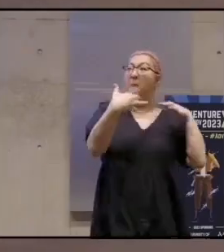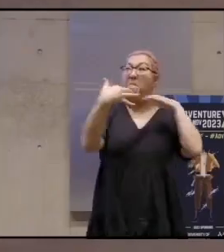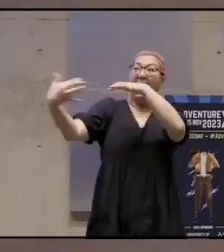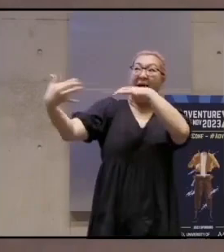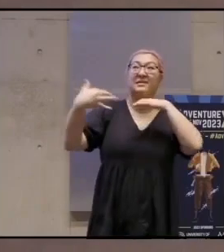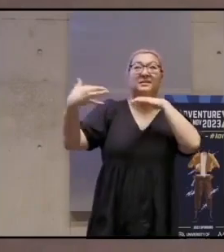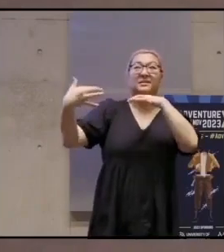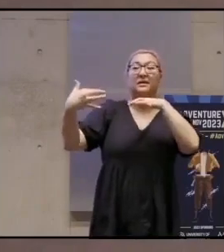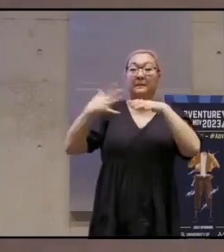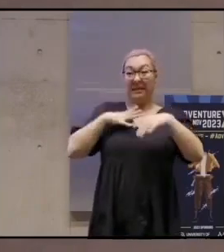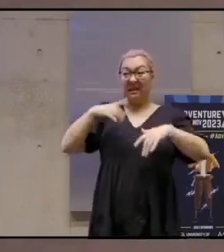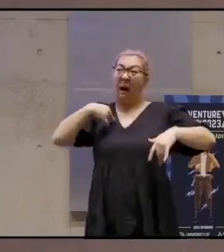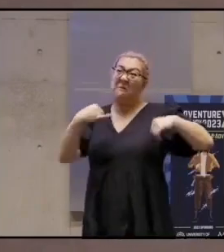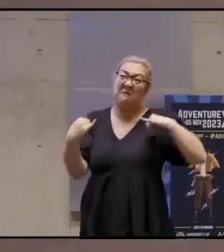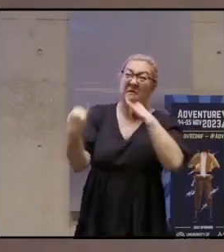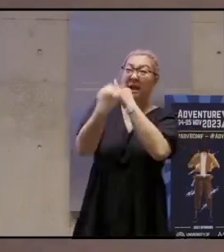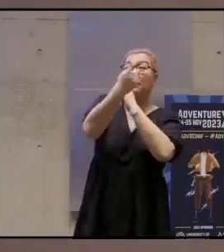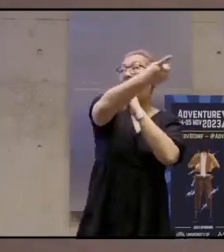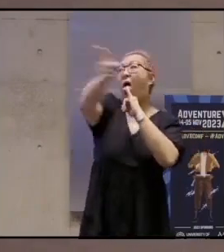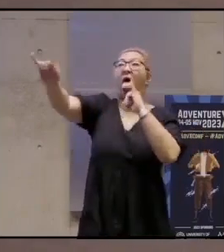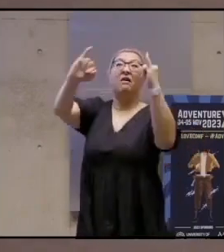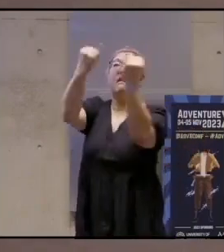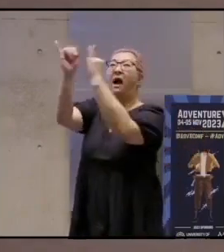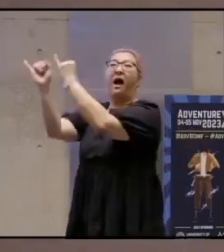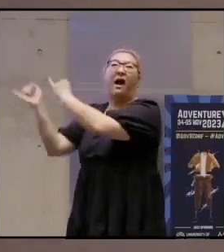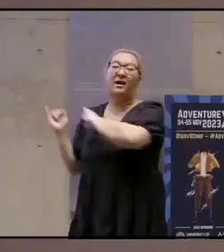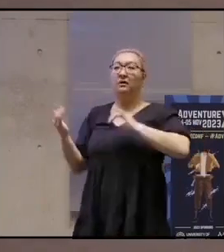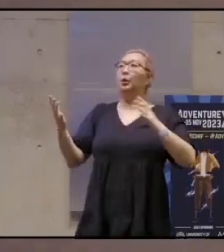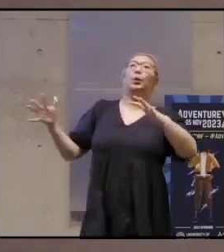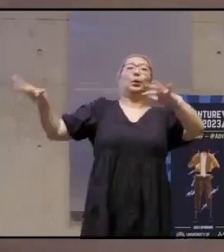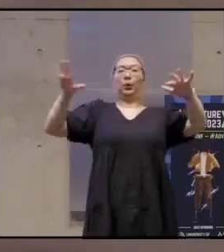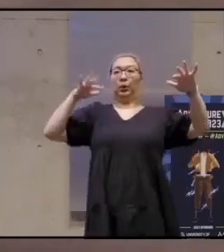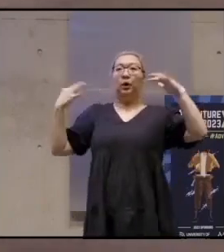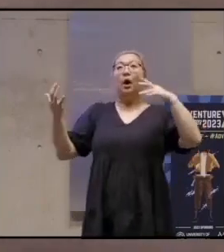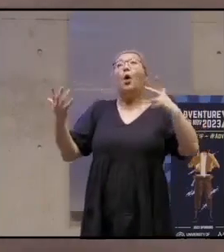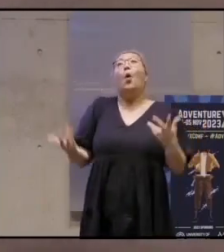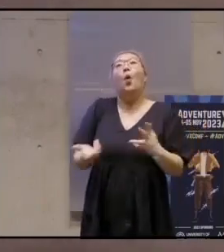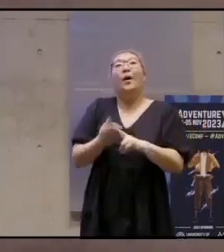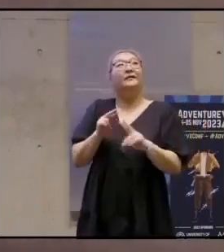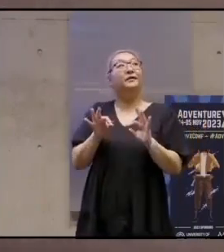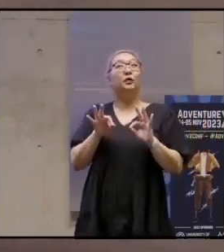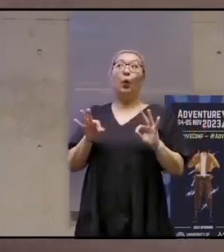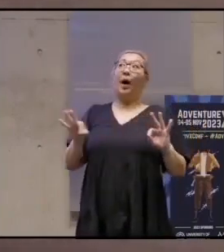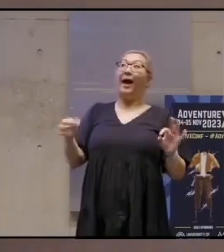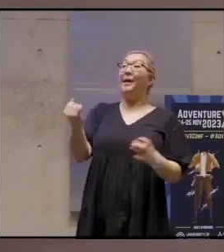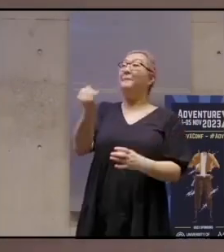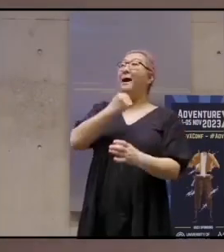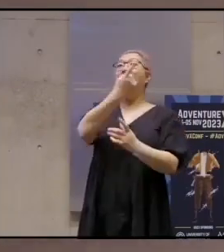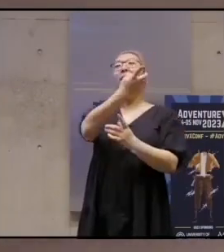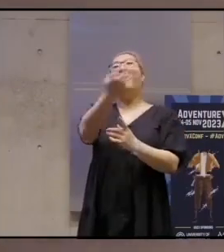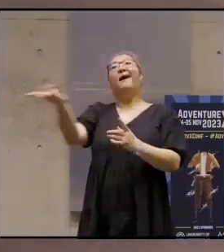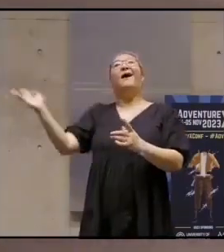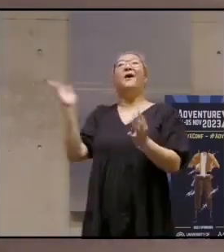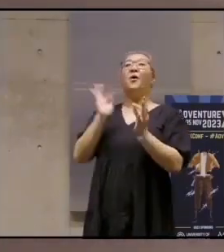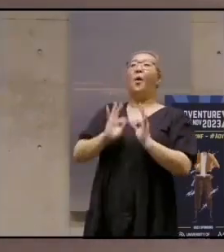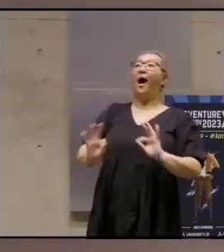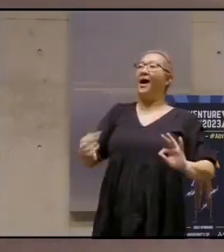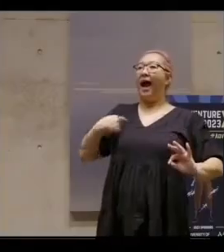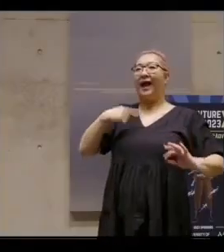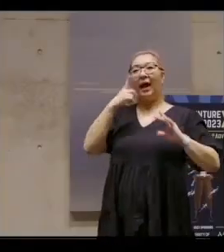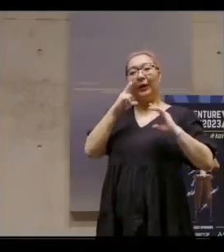it's dead quiet, there's maybe a trickly drip of water, and you can kind of whisper, you can really bring that volume right down.